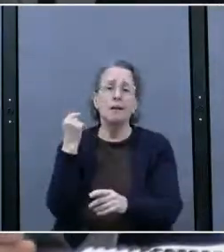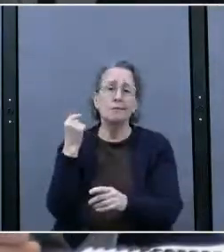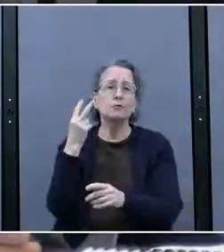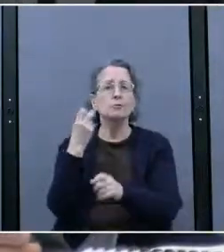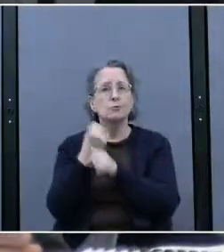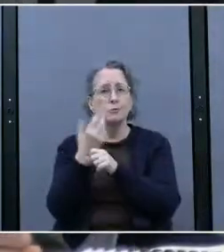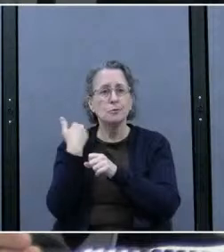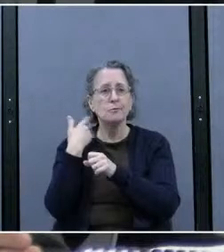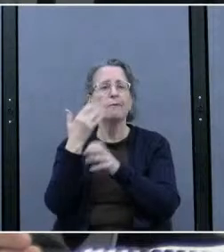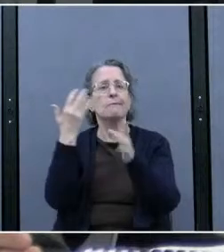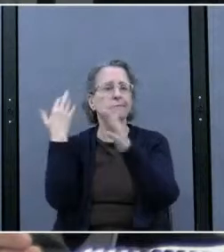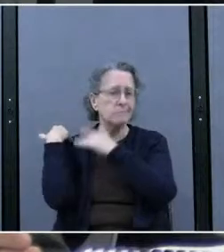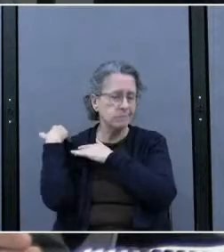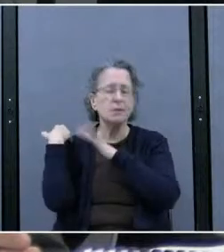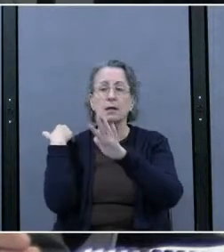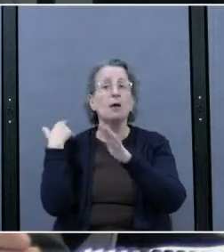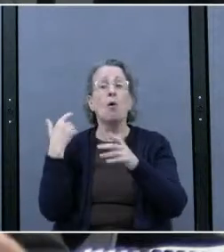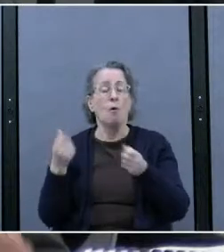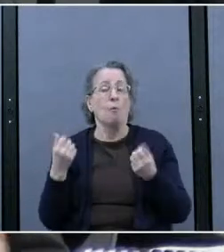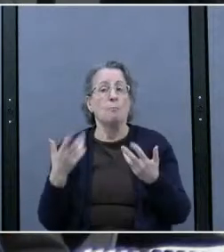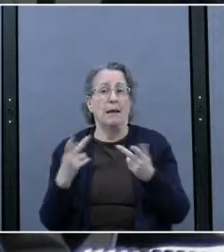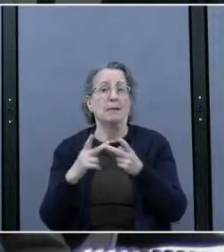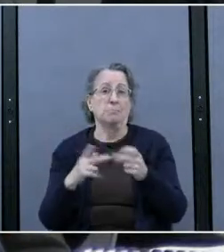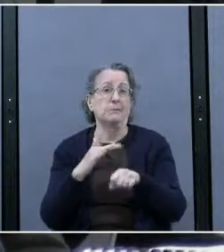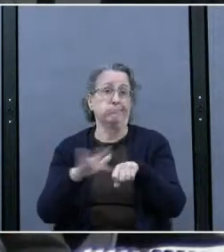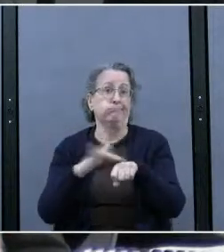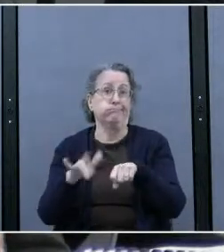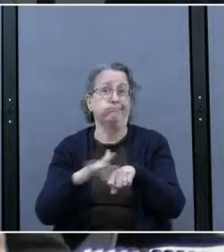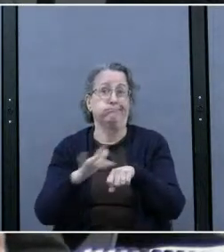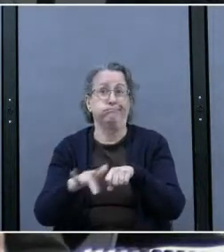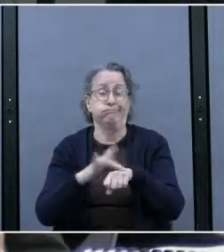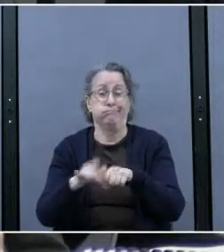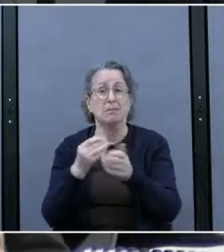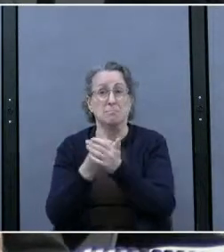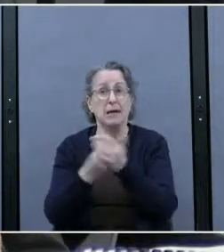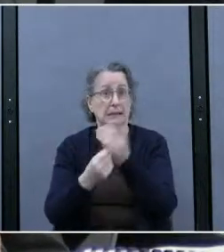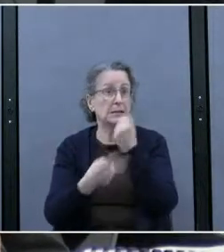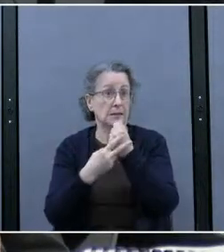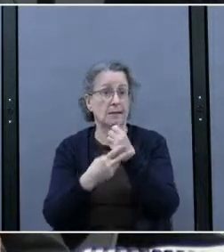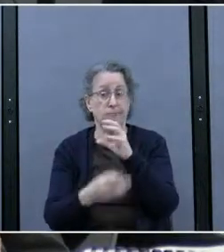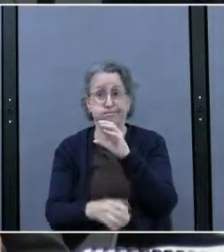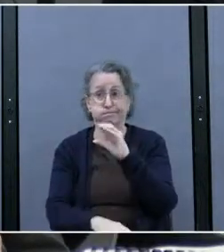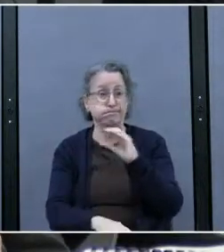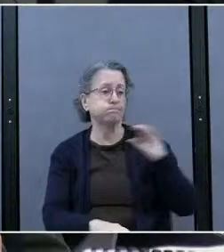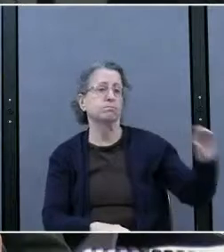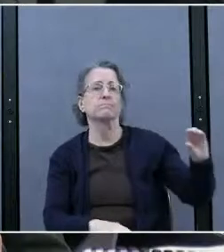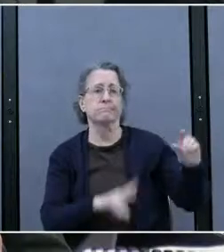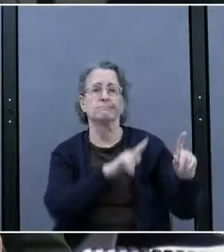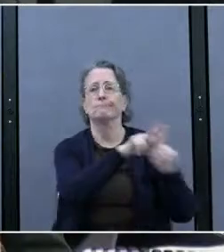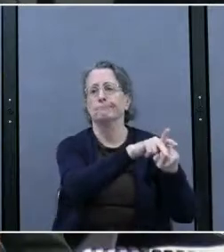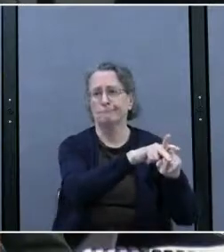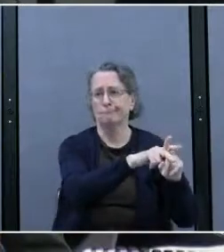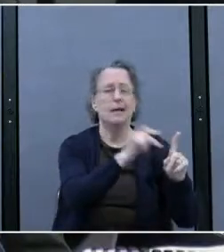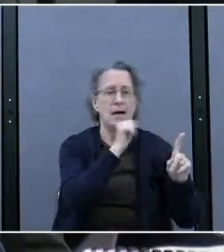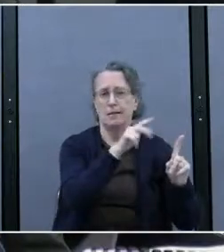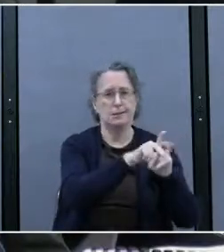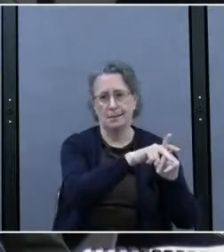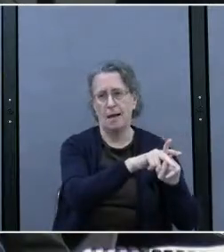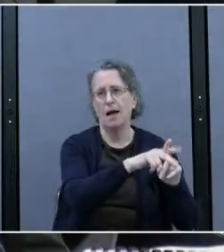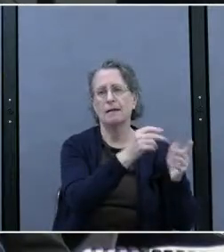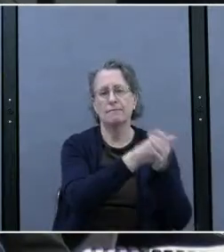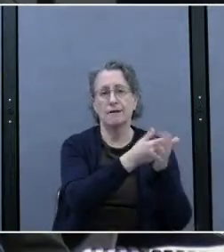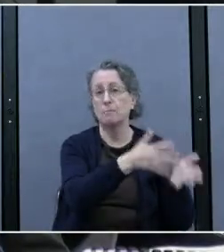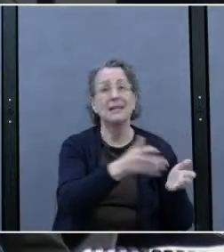have quite a bit of vacancy savings that went to unassigned fund balance. Last fiscal year, we hardly